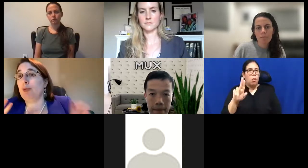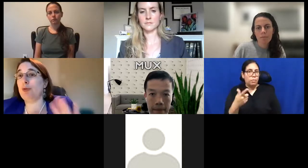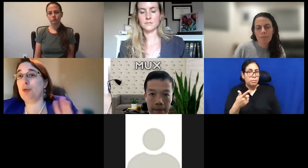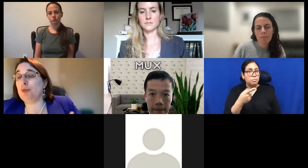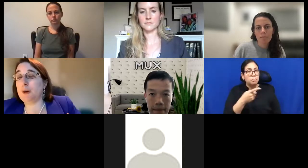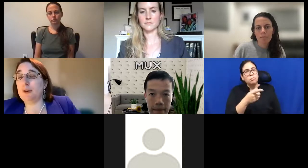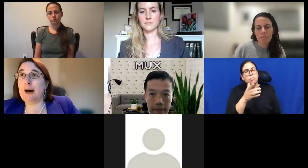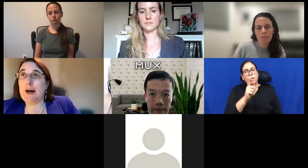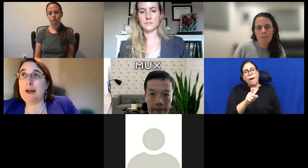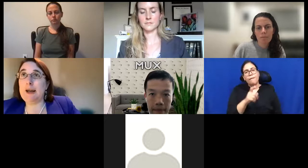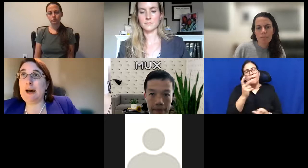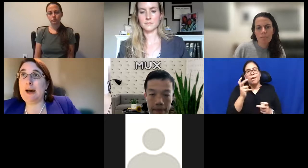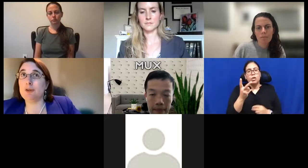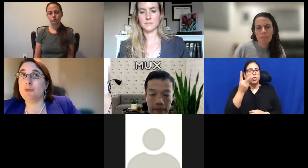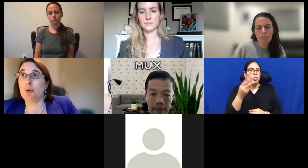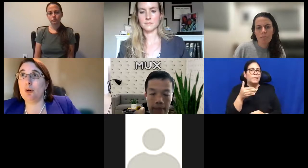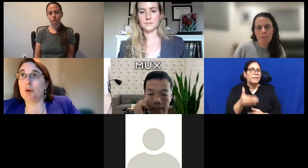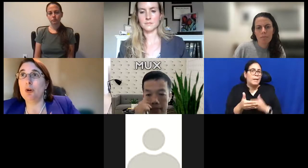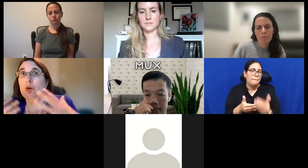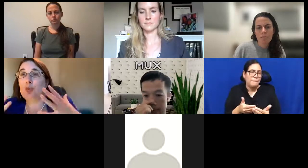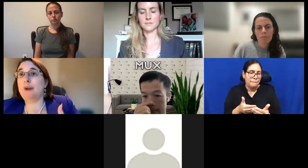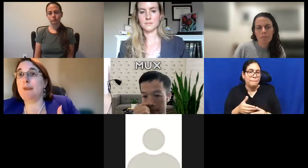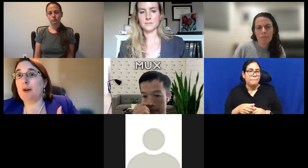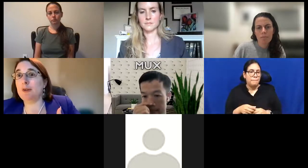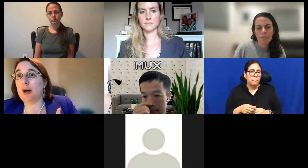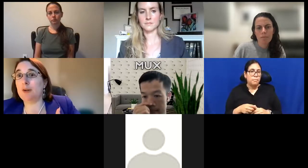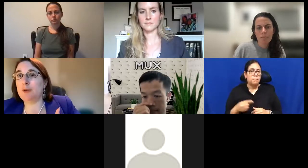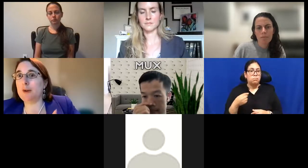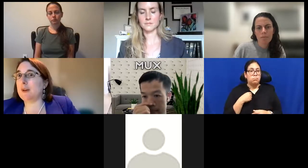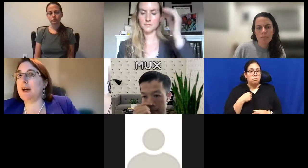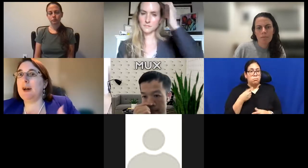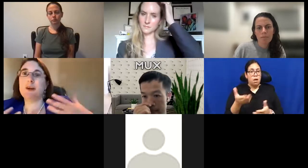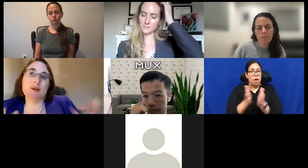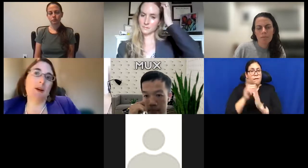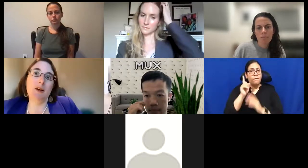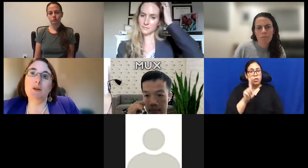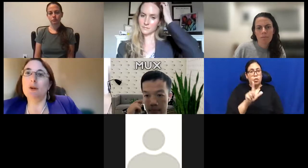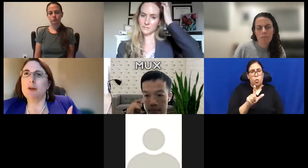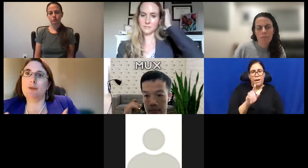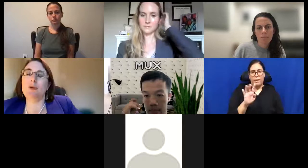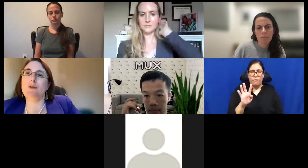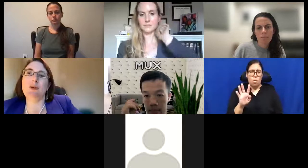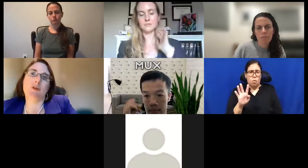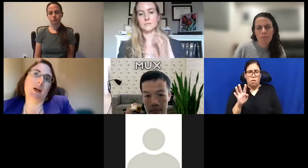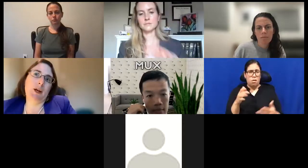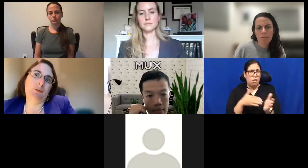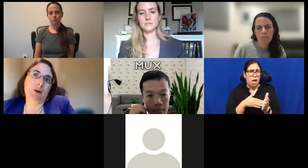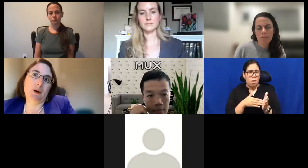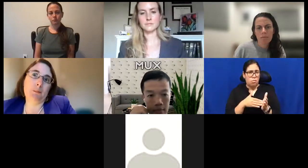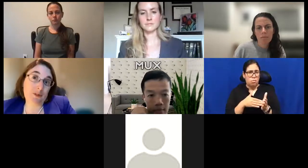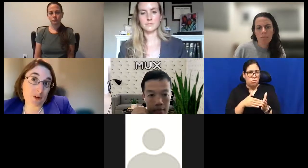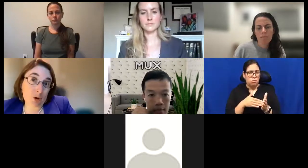have to go through 2 separate. I asked for $20,000 because I had like 10 or 15